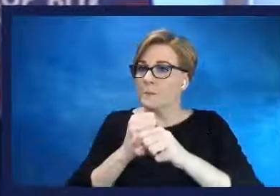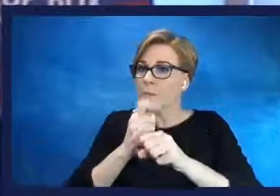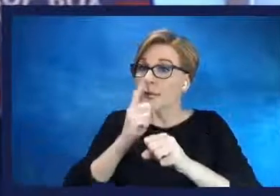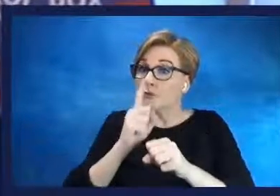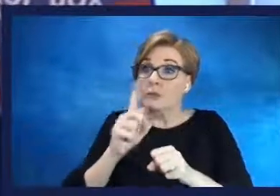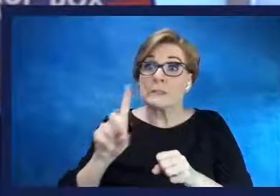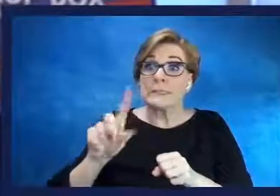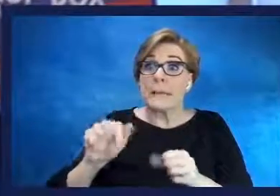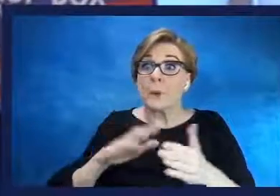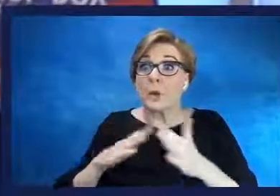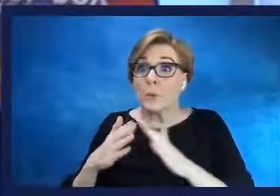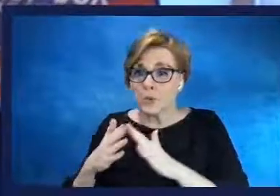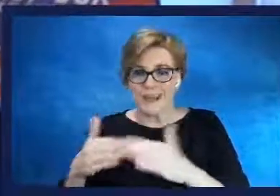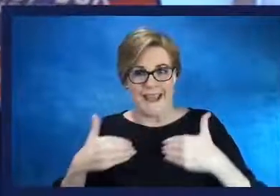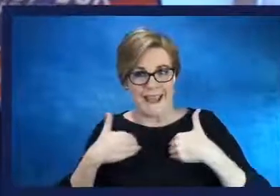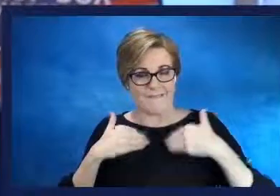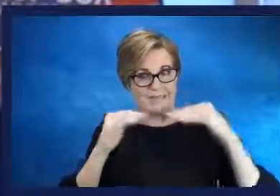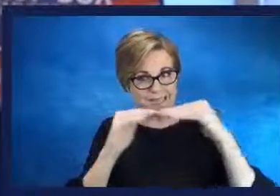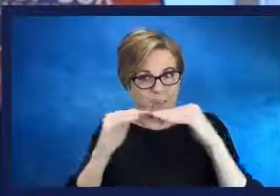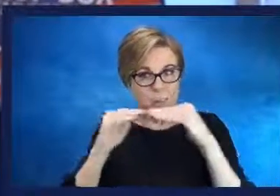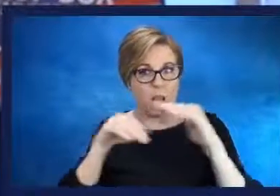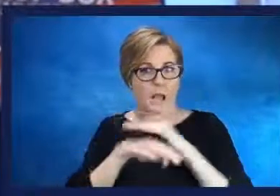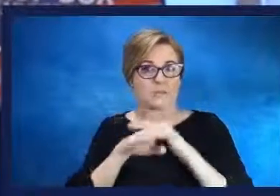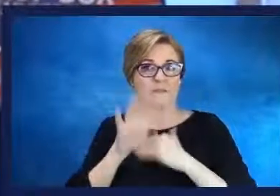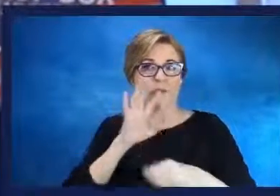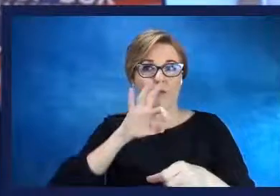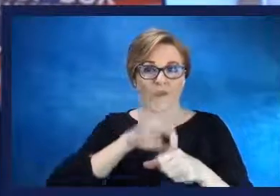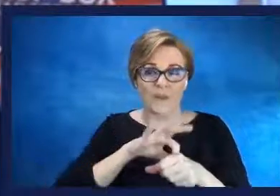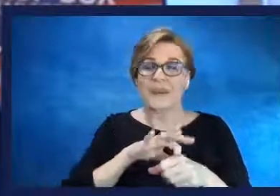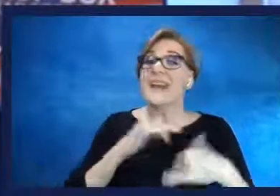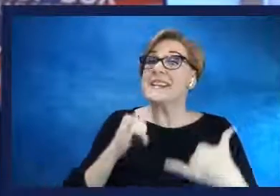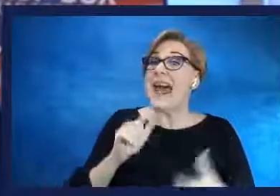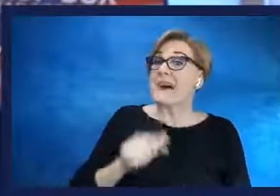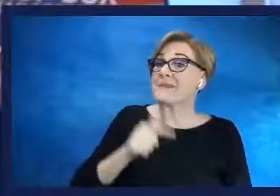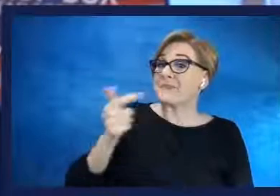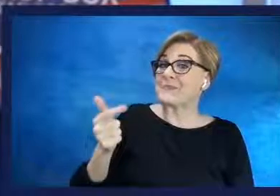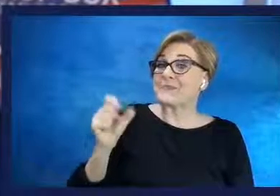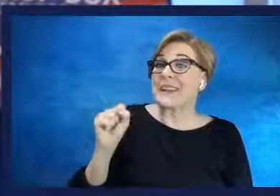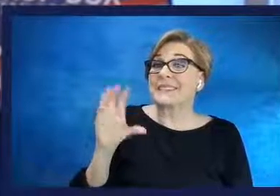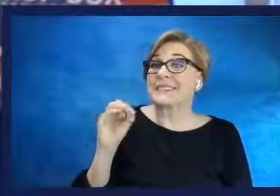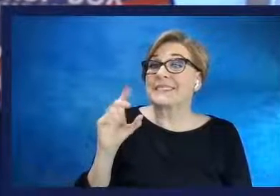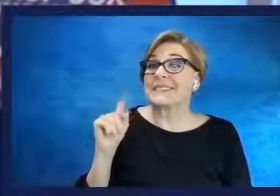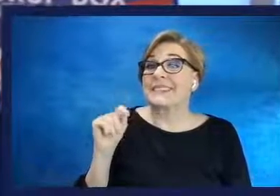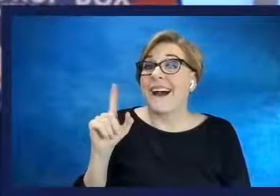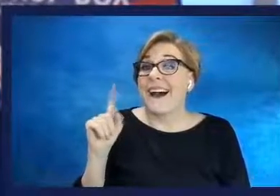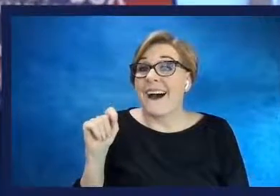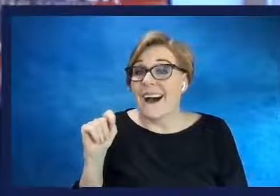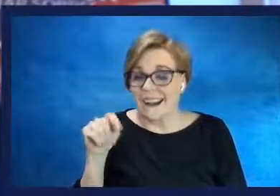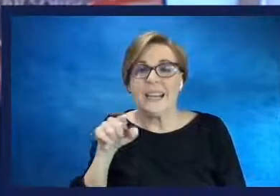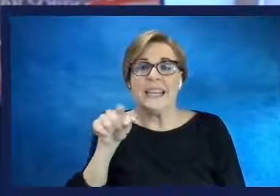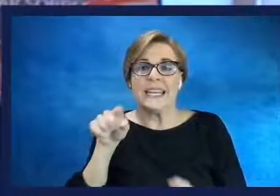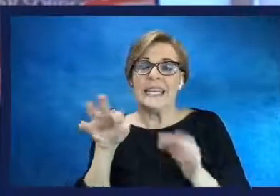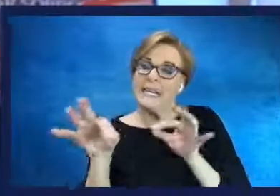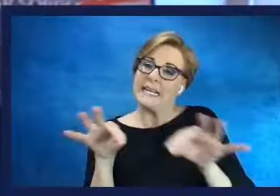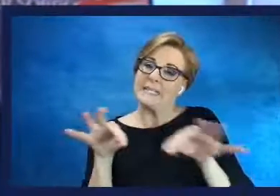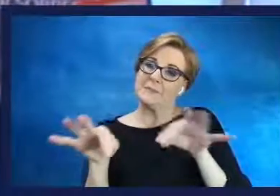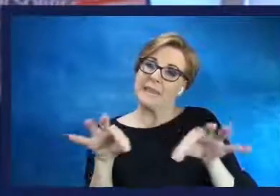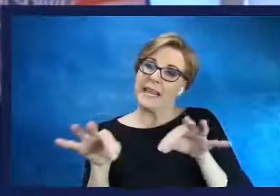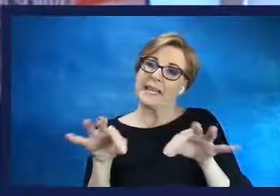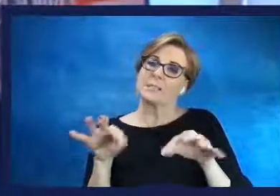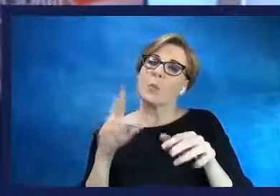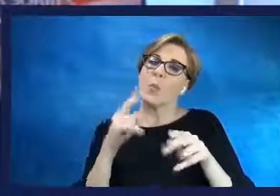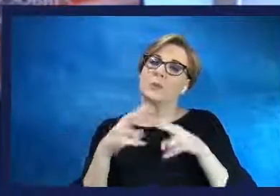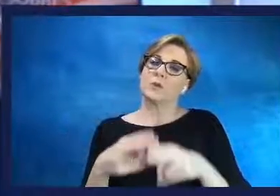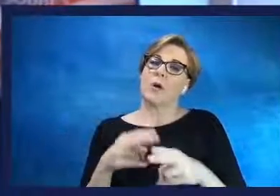to Scott Jarrett, who's outside waiting for curbside voting, which begins the process of in-person voting and one of the accessible options for